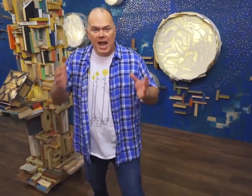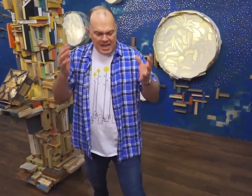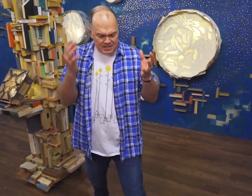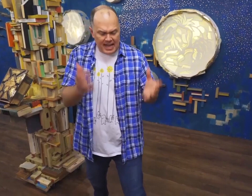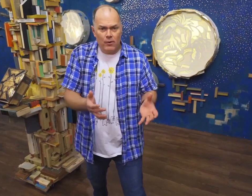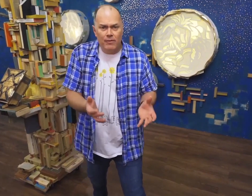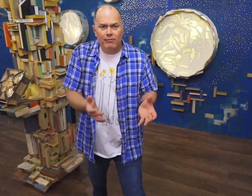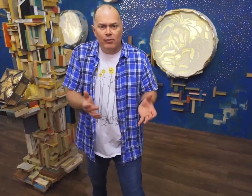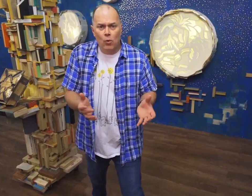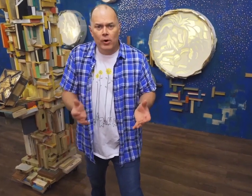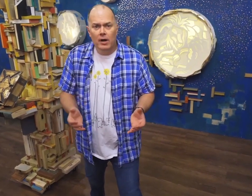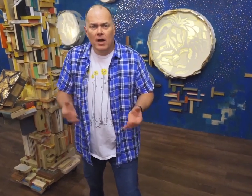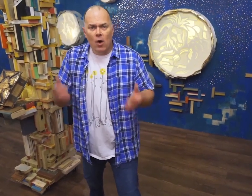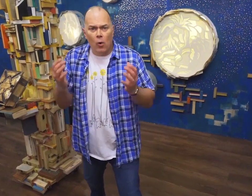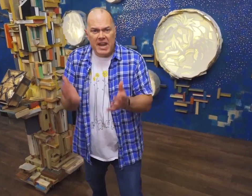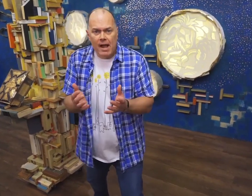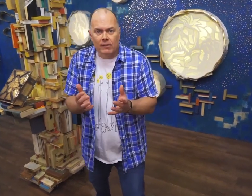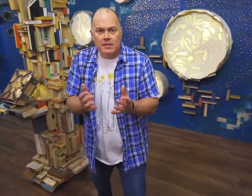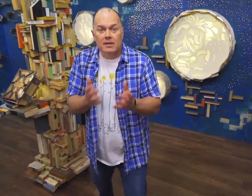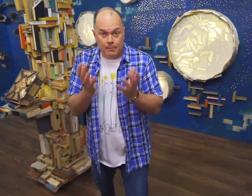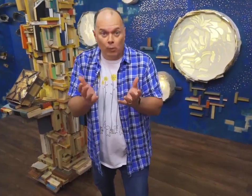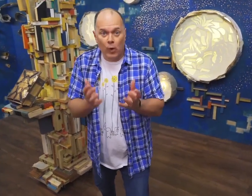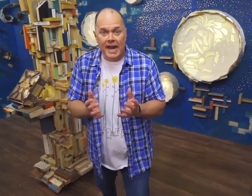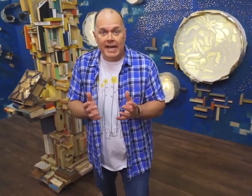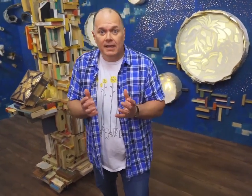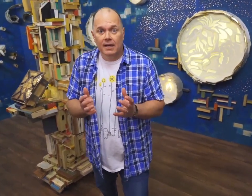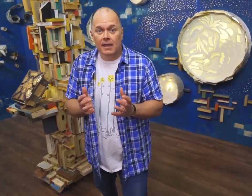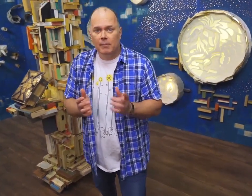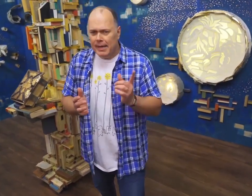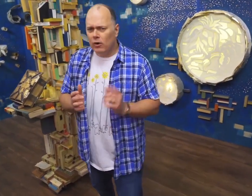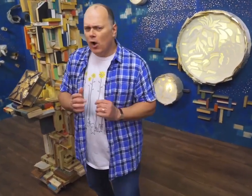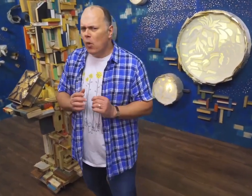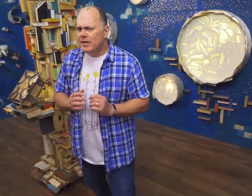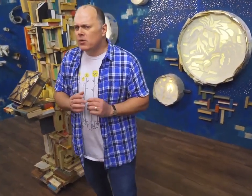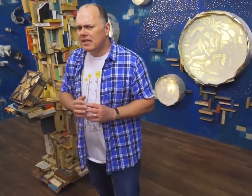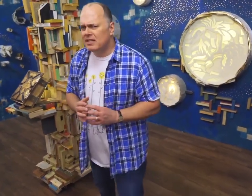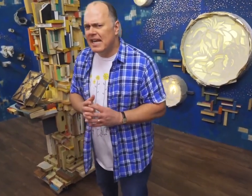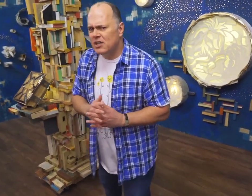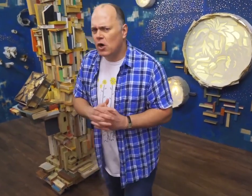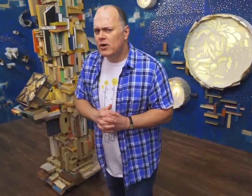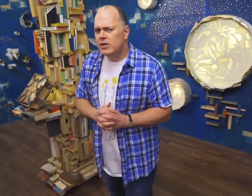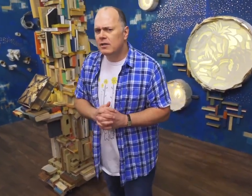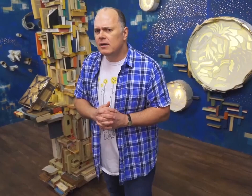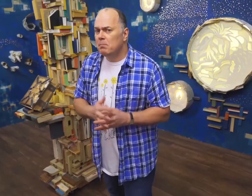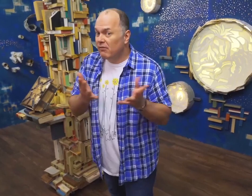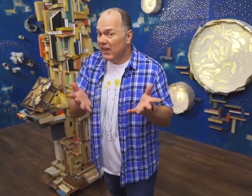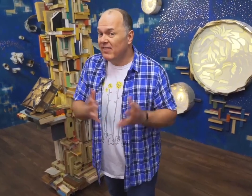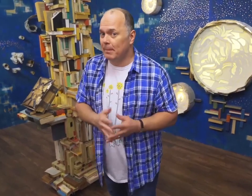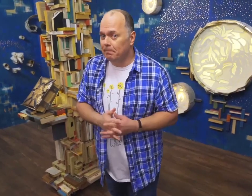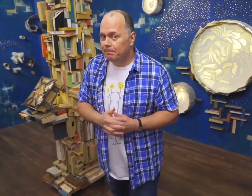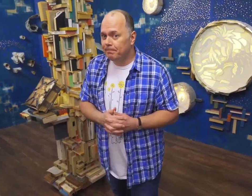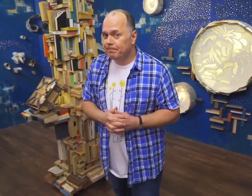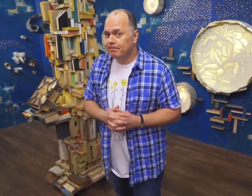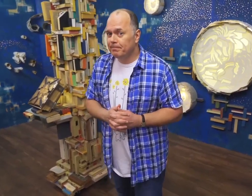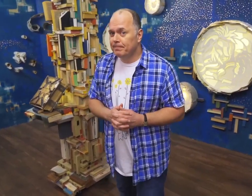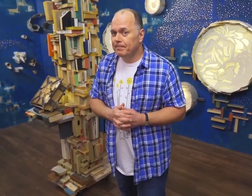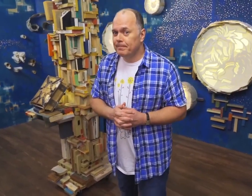gathered, sat on the floor, or knelt to pray. Peter, always quick to take charge, may have led